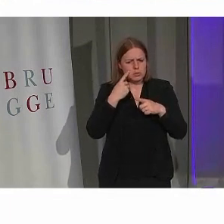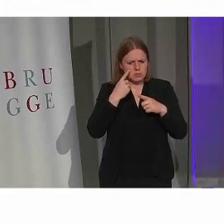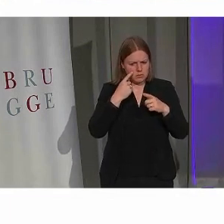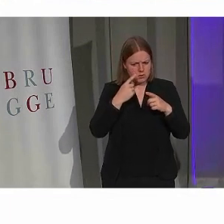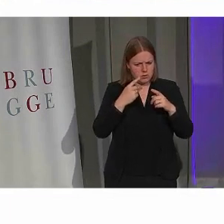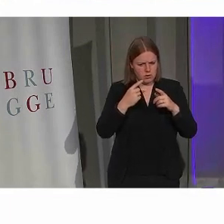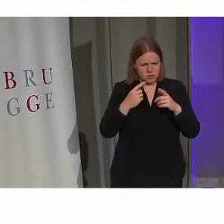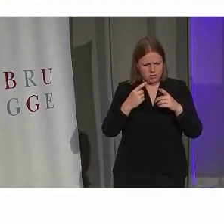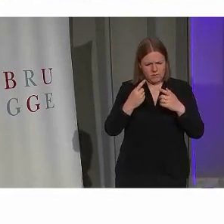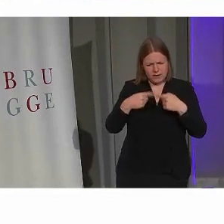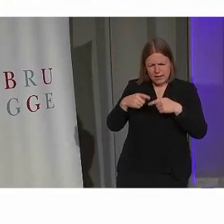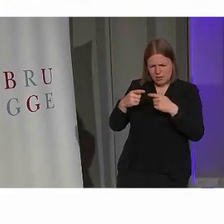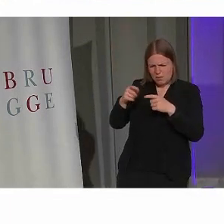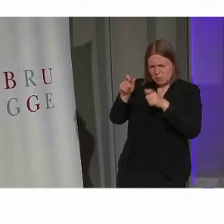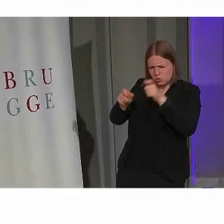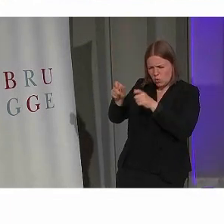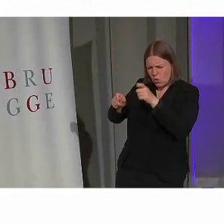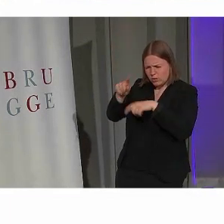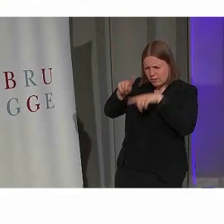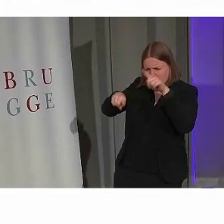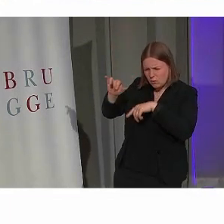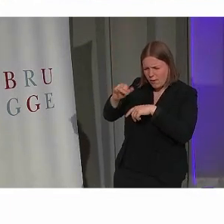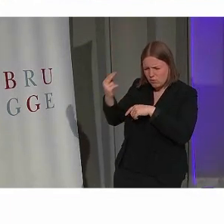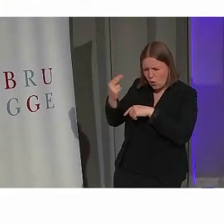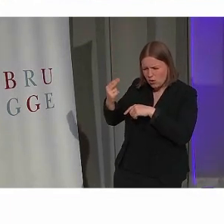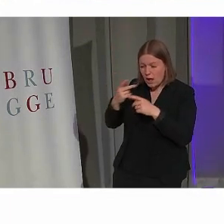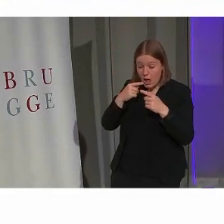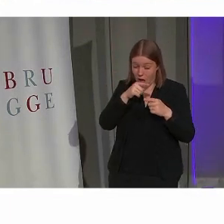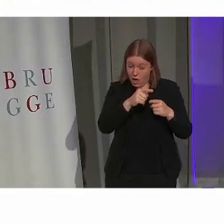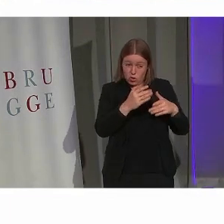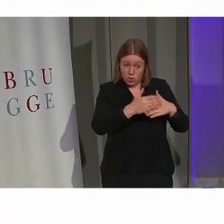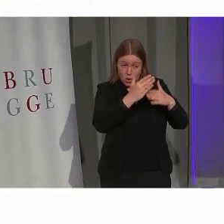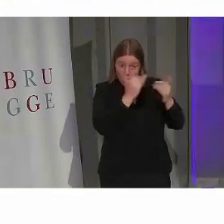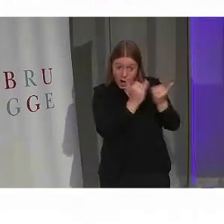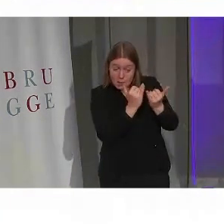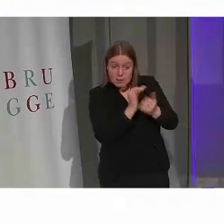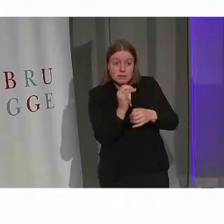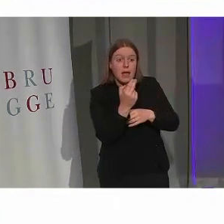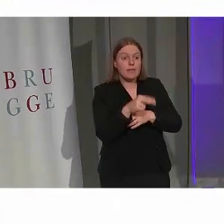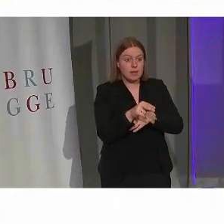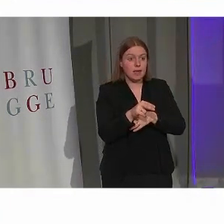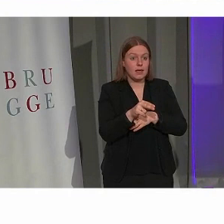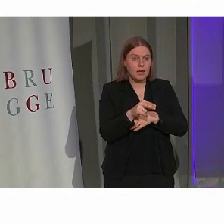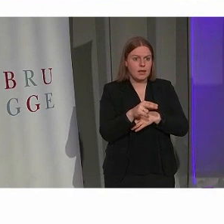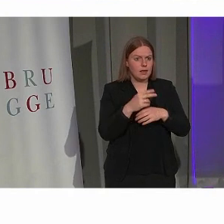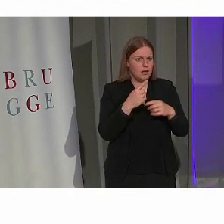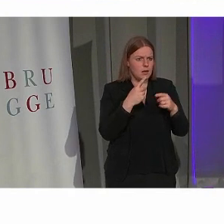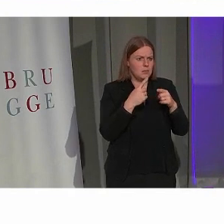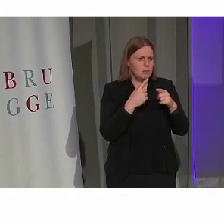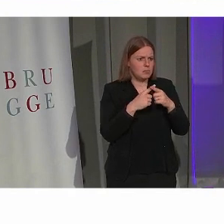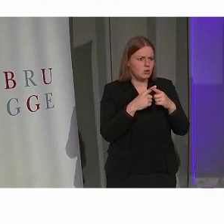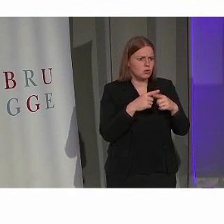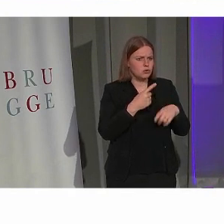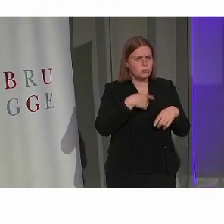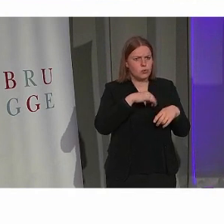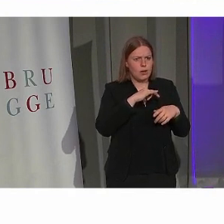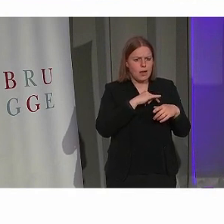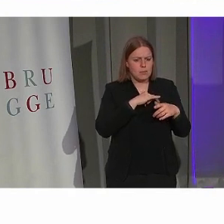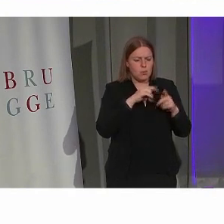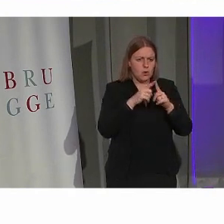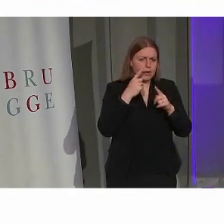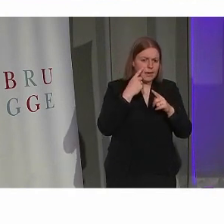diversity and needs, enhances user experience through the use of friendly scale, form,